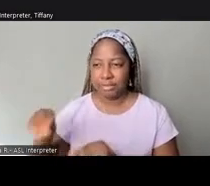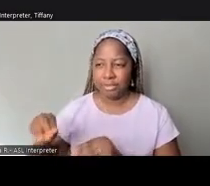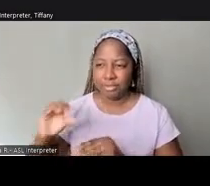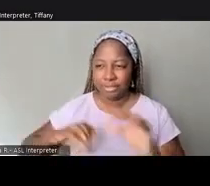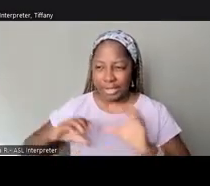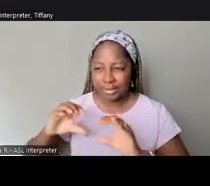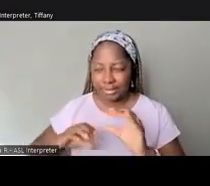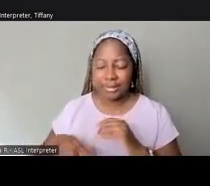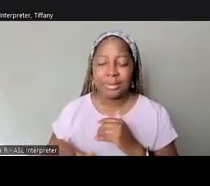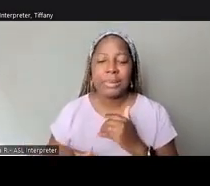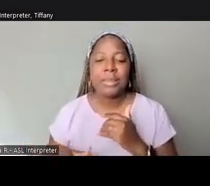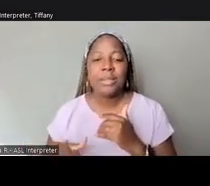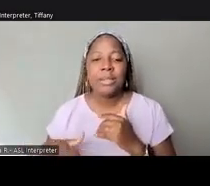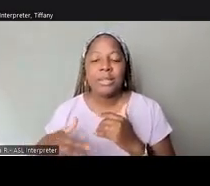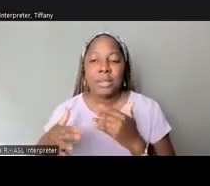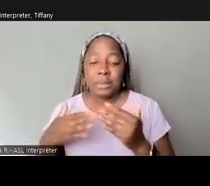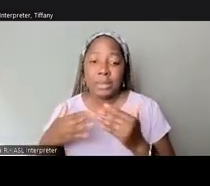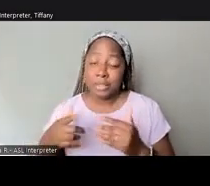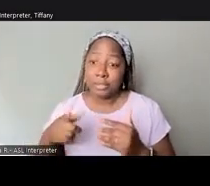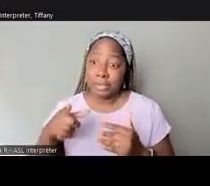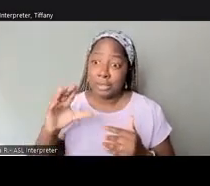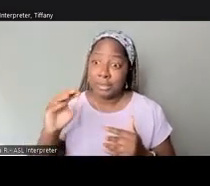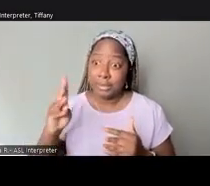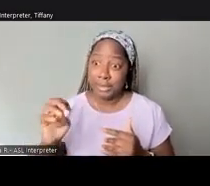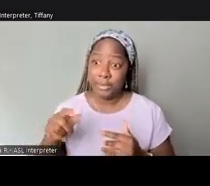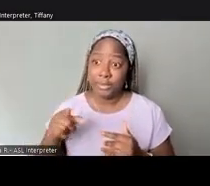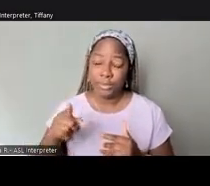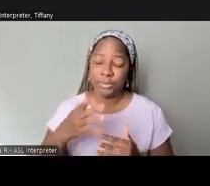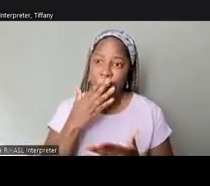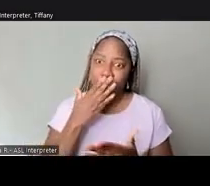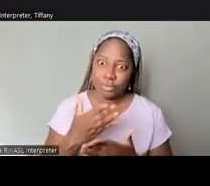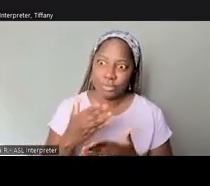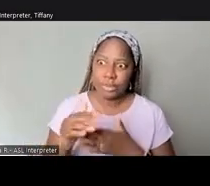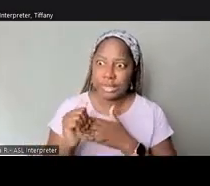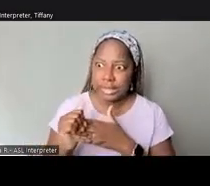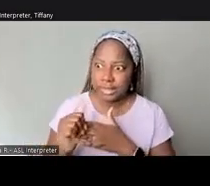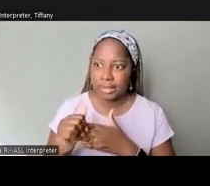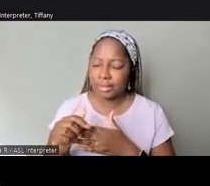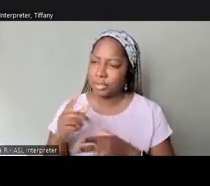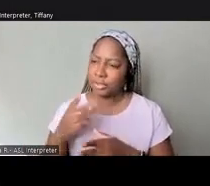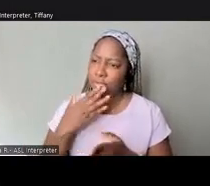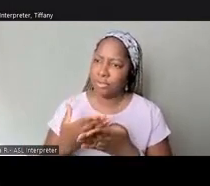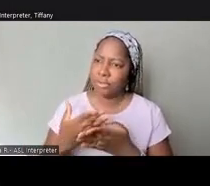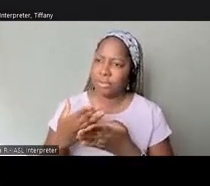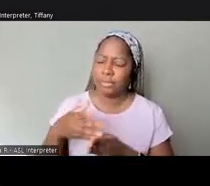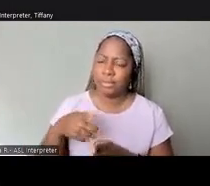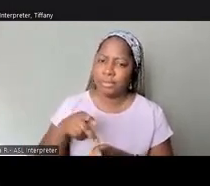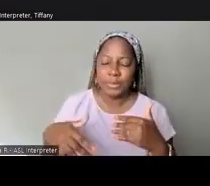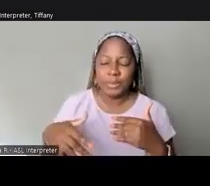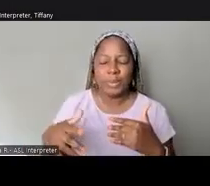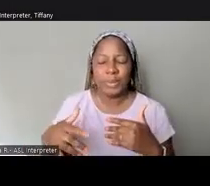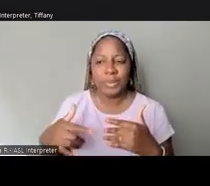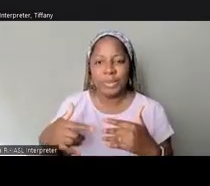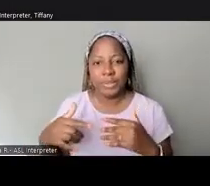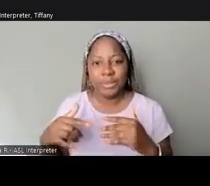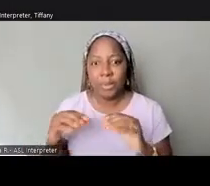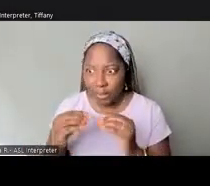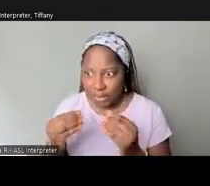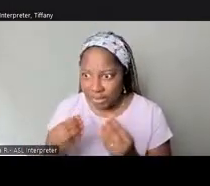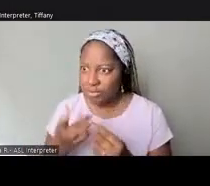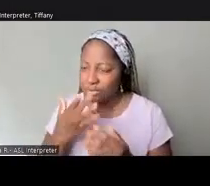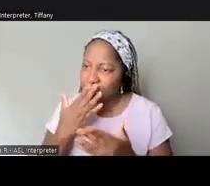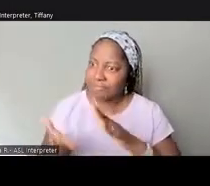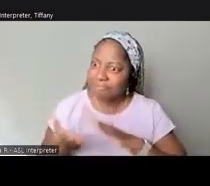spaces, personally, professionally, organizationally, like, and all those things together as they intersect, because your person is all of those things. One of the things that has